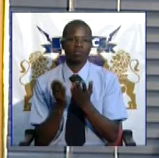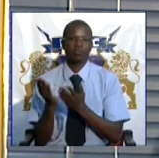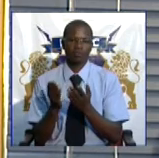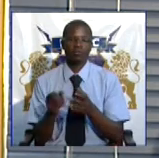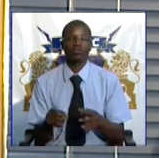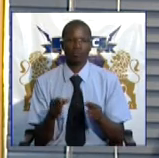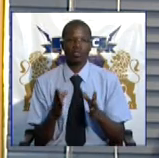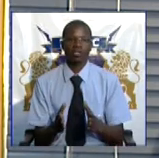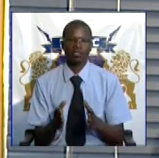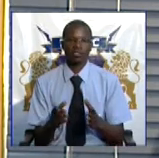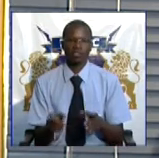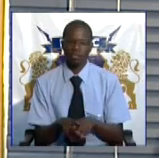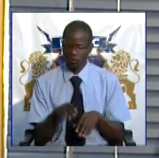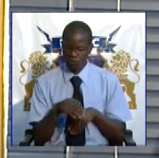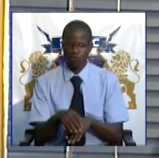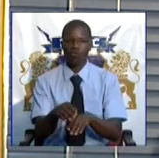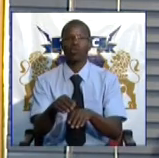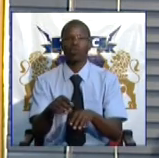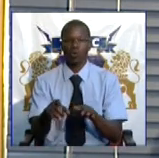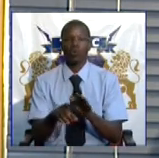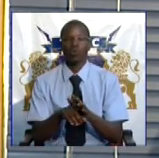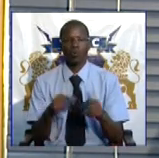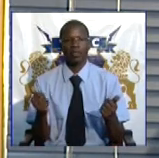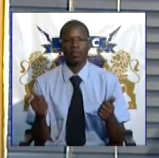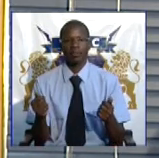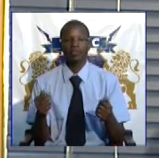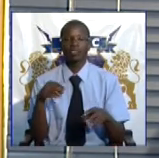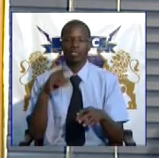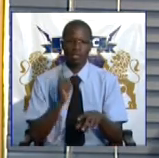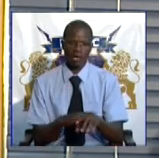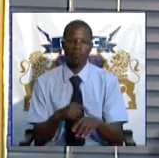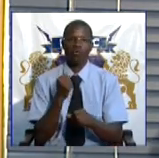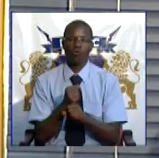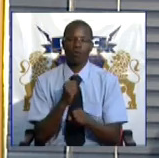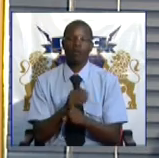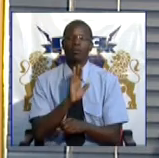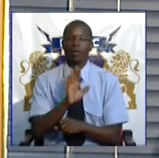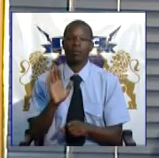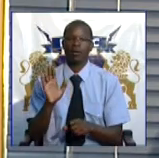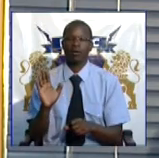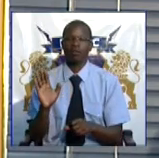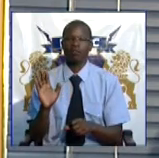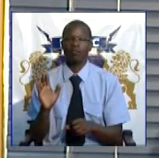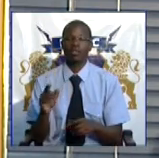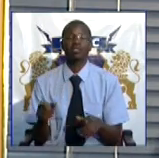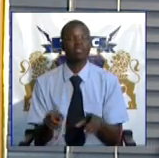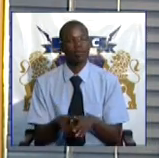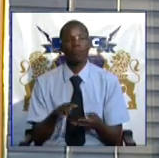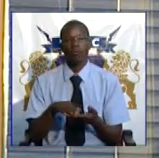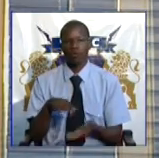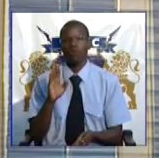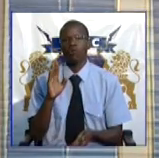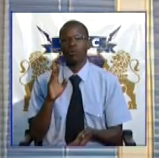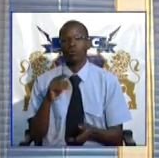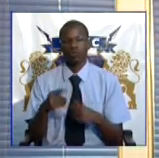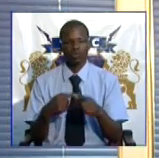procedural integrity in performing their duties, and still more would do so given the right institutional support and